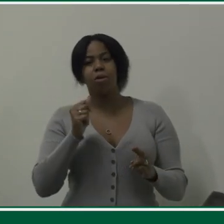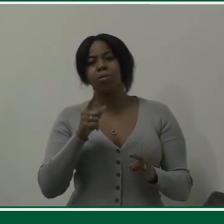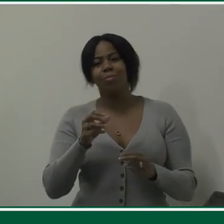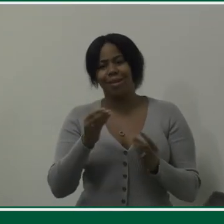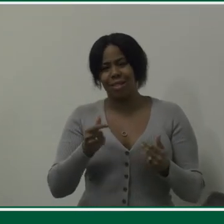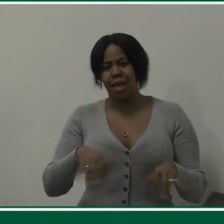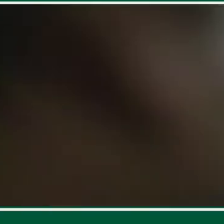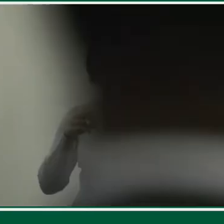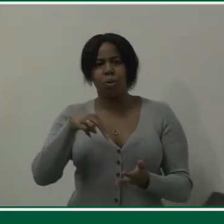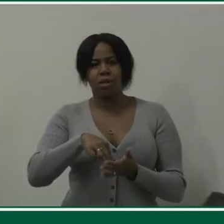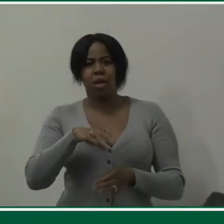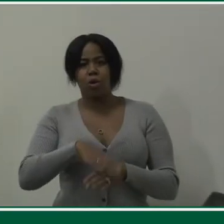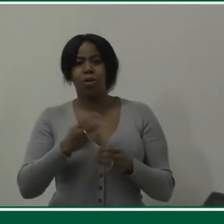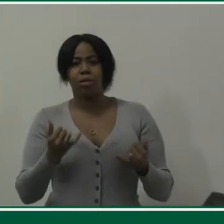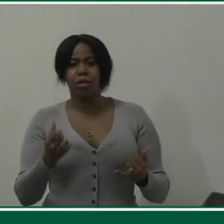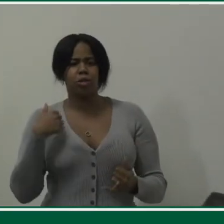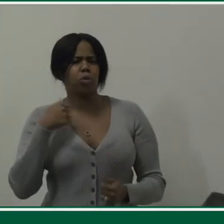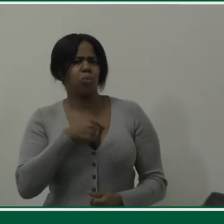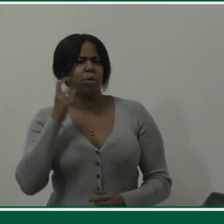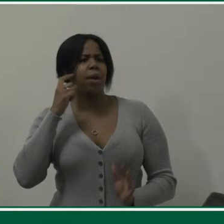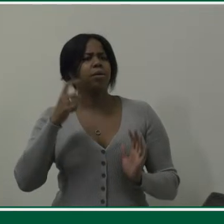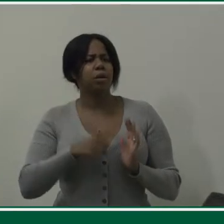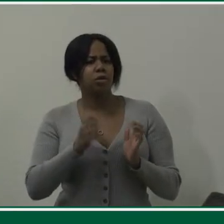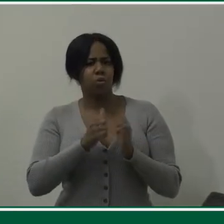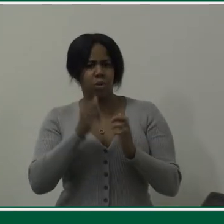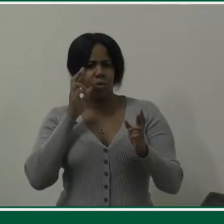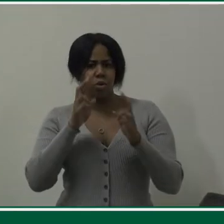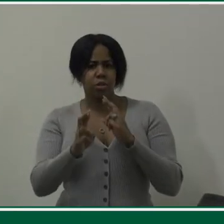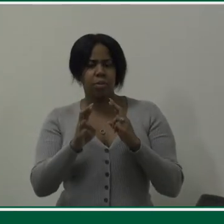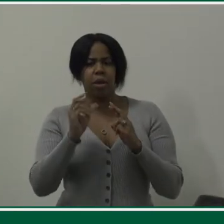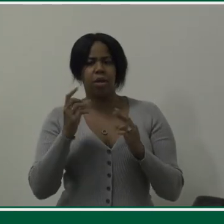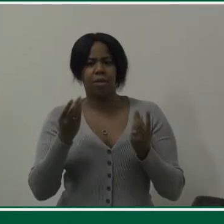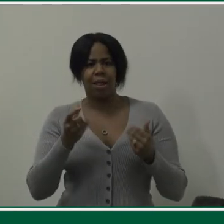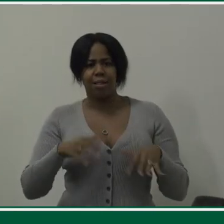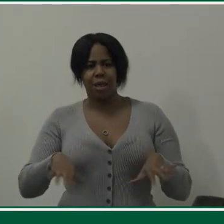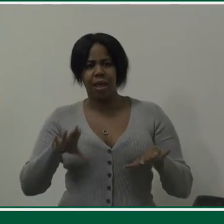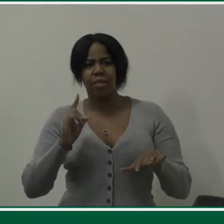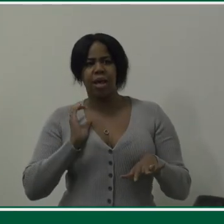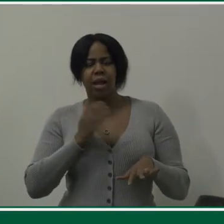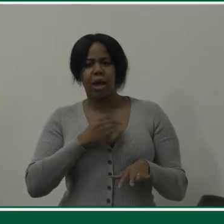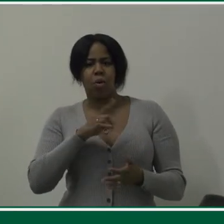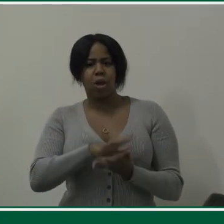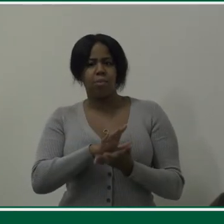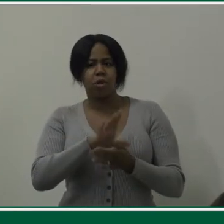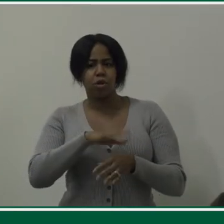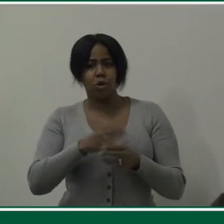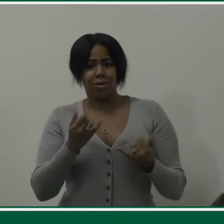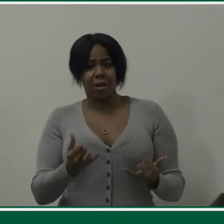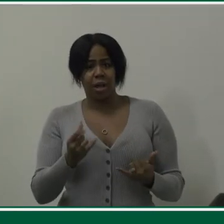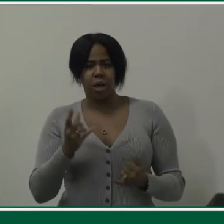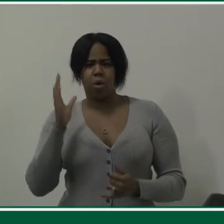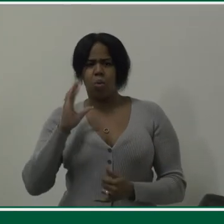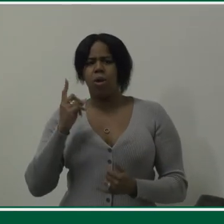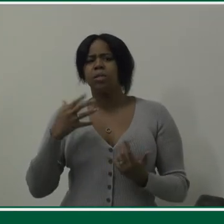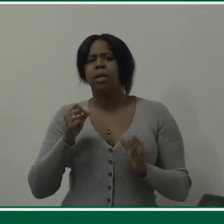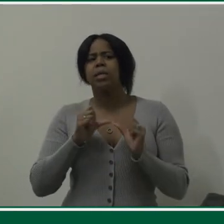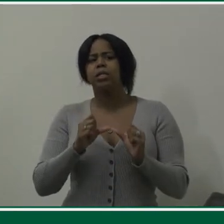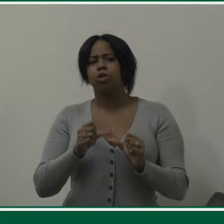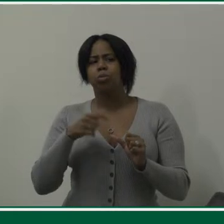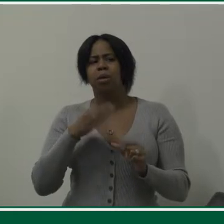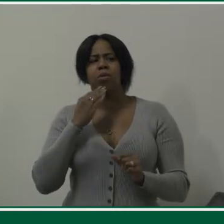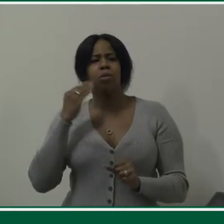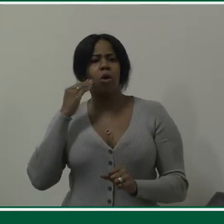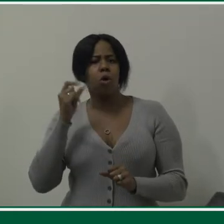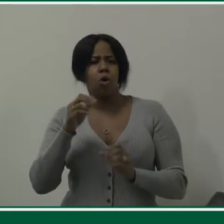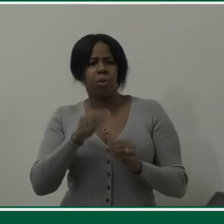today. So we acknowledge with respect the land our campus is on today was and continues to be the